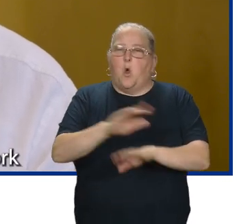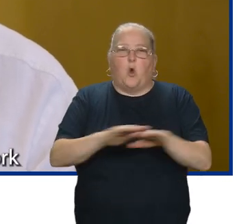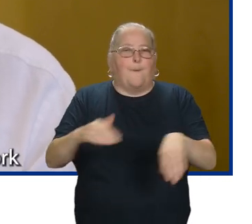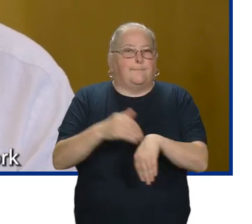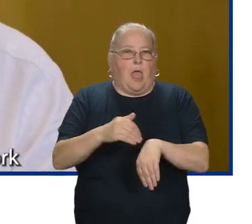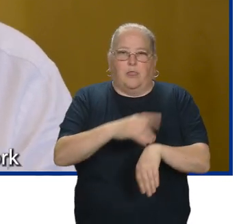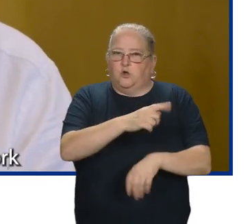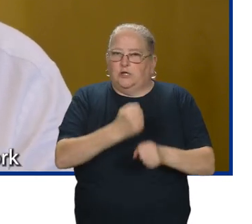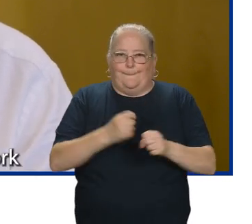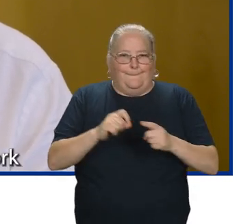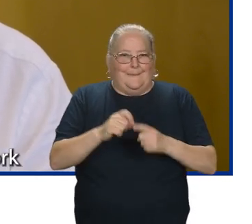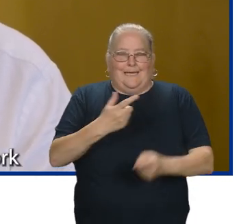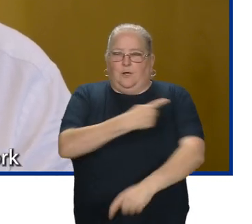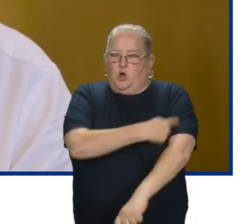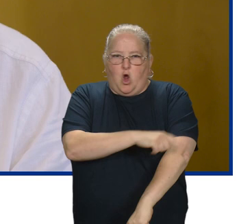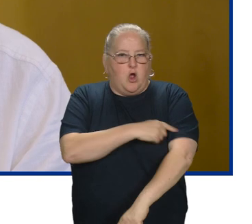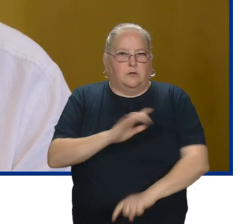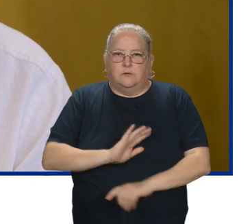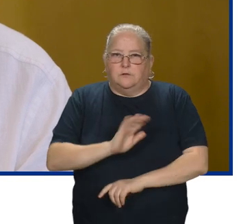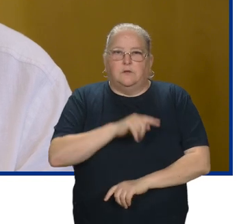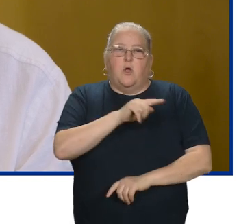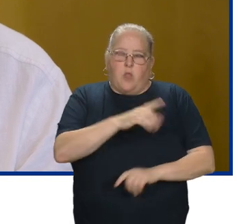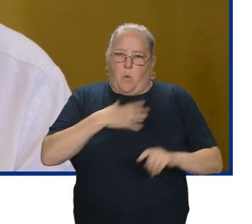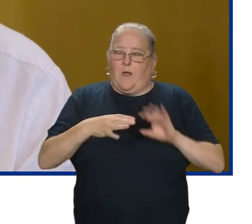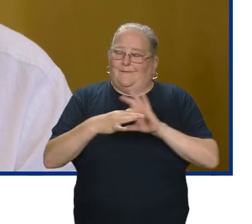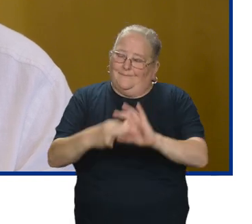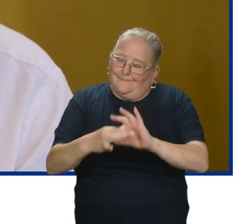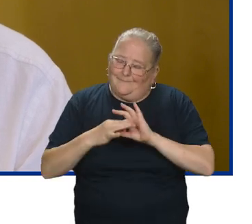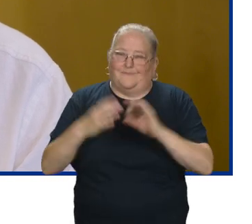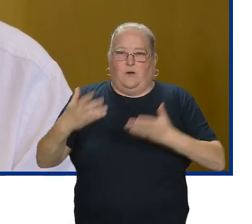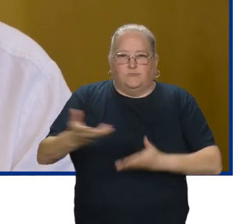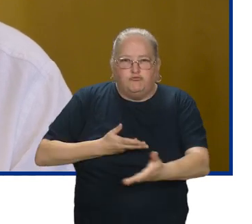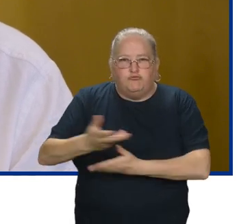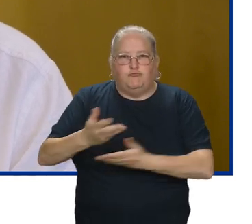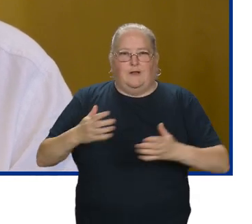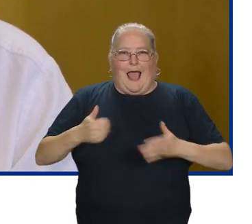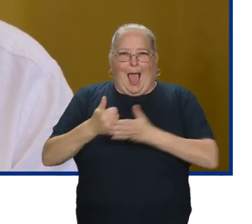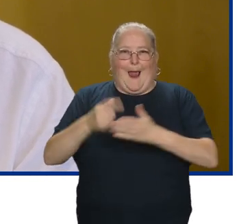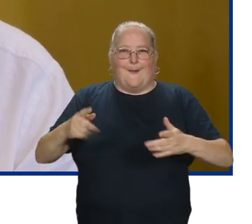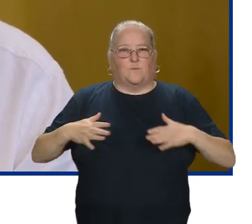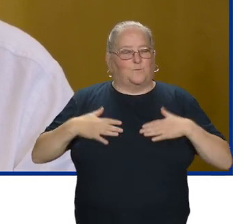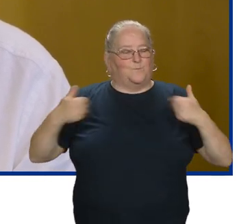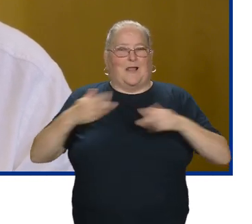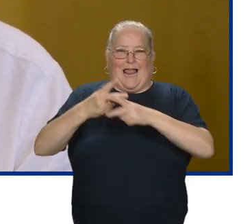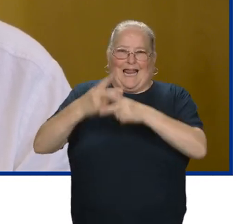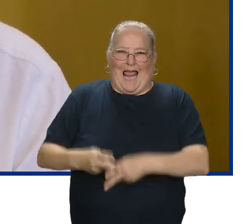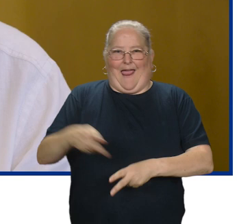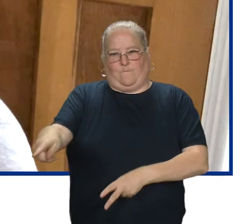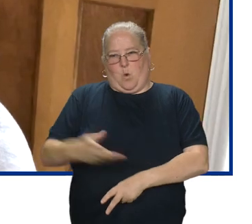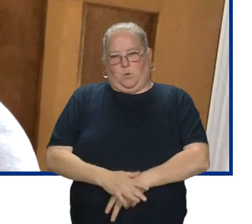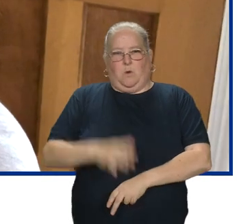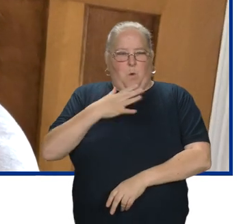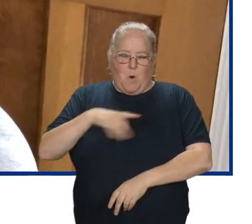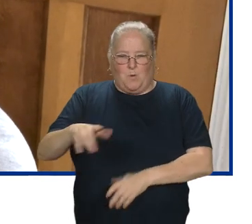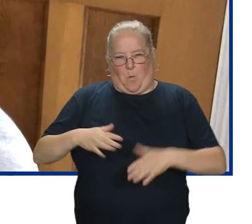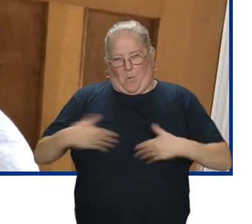view this is a very important part of our work in caring for you to be as healthy as possible. And